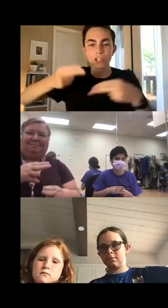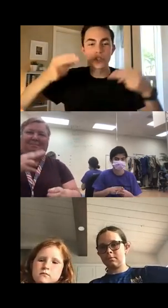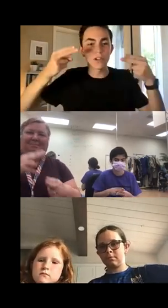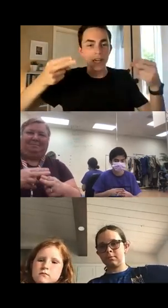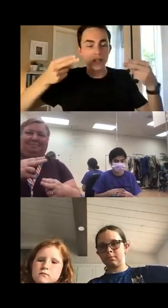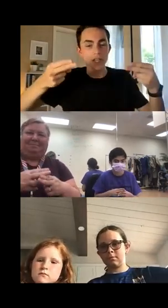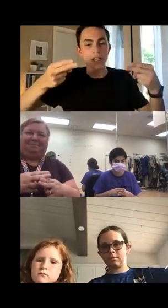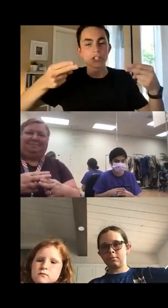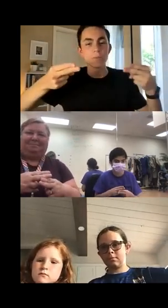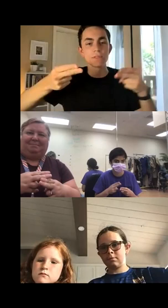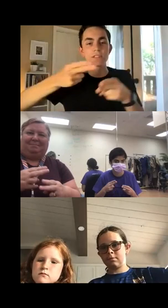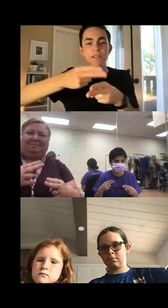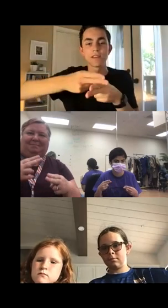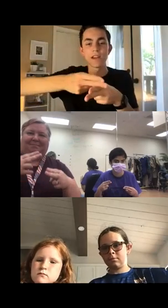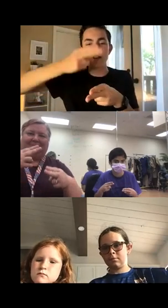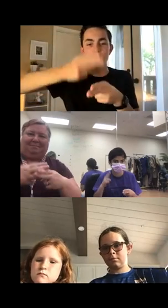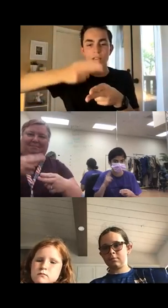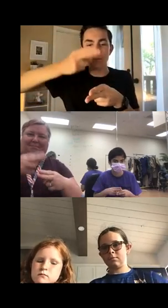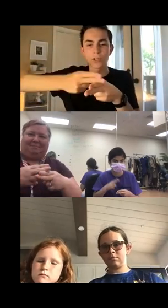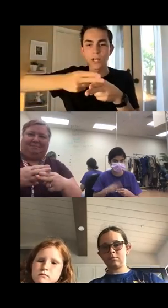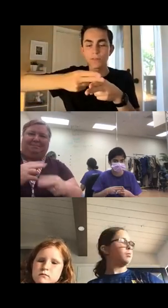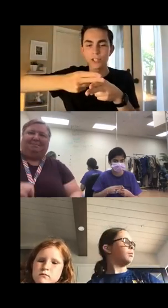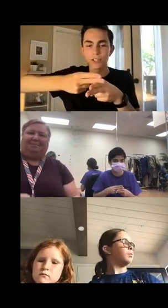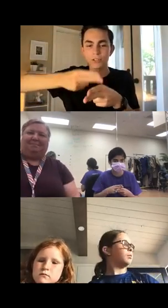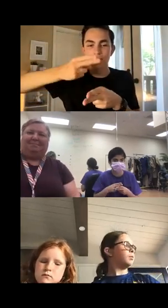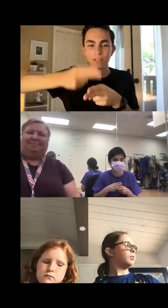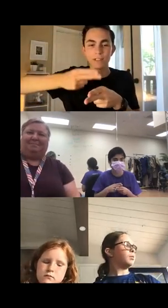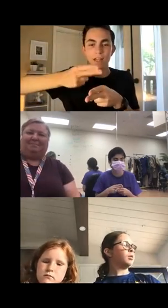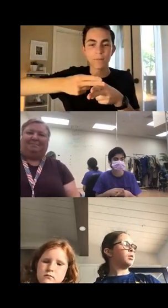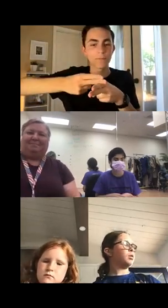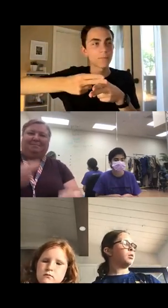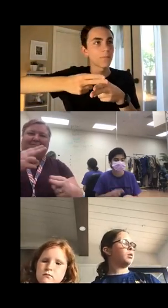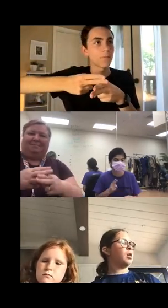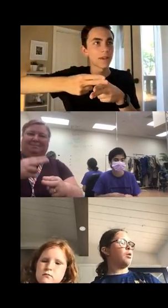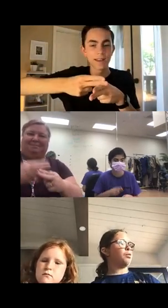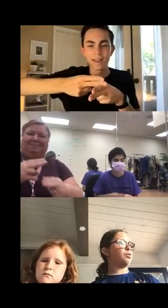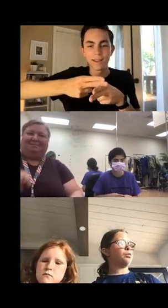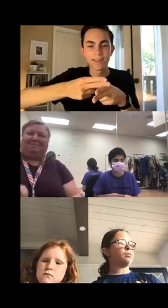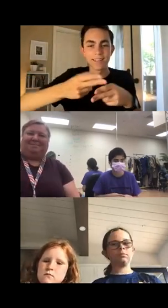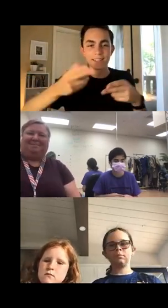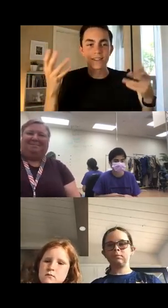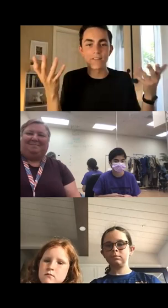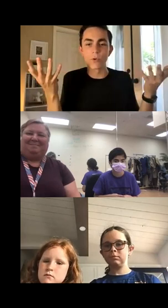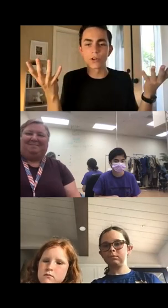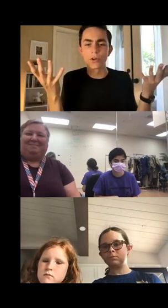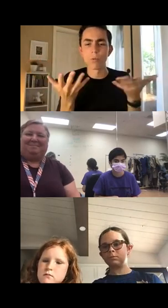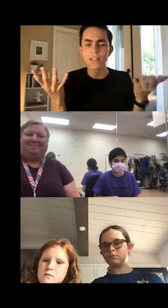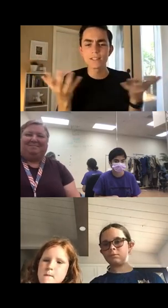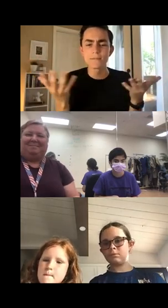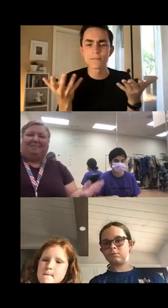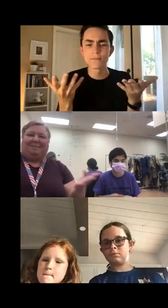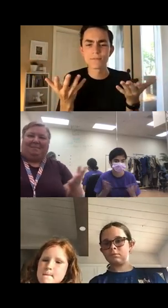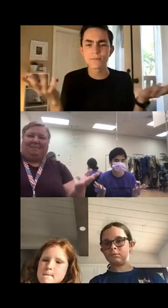Name. Make two H hand shapes and then you tap them on top of each other. Name. This is a sign for